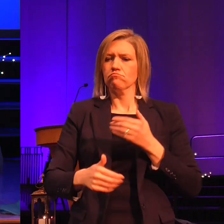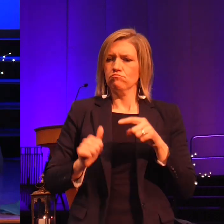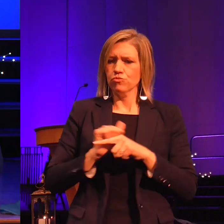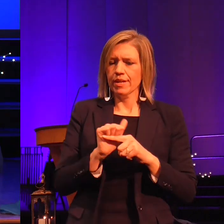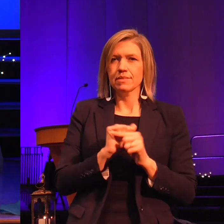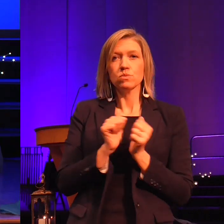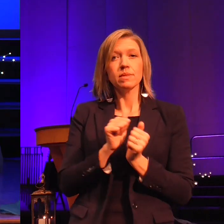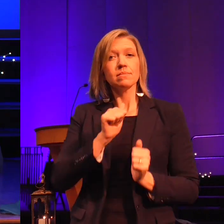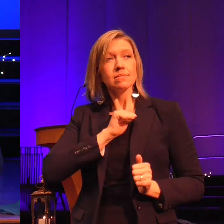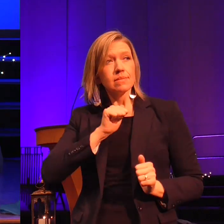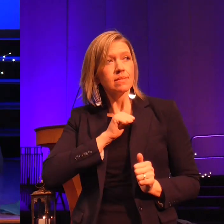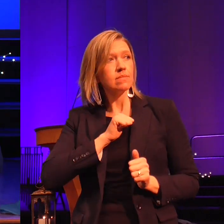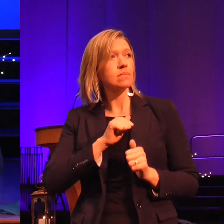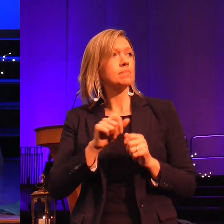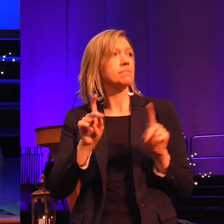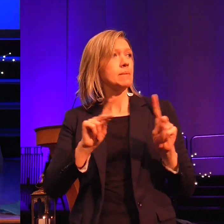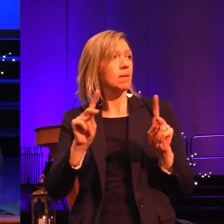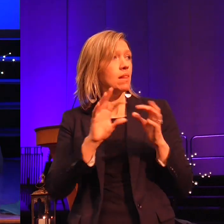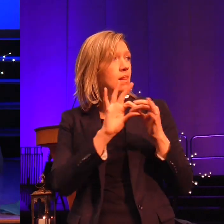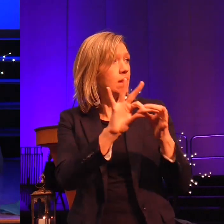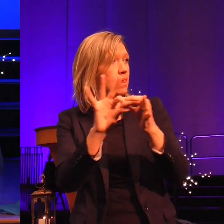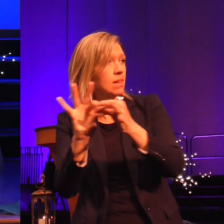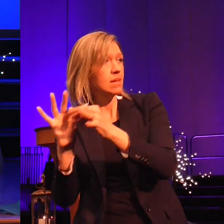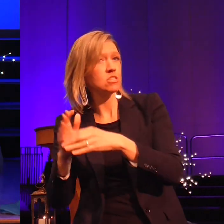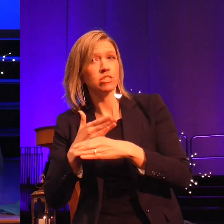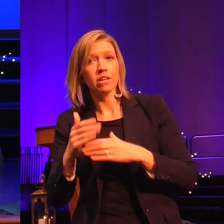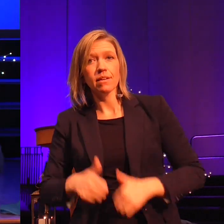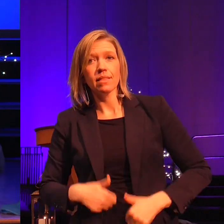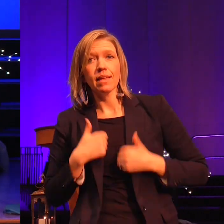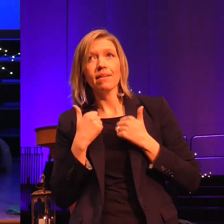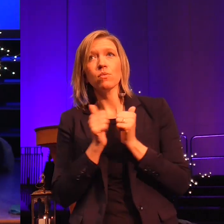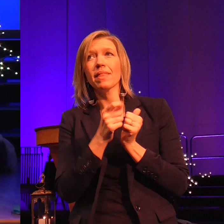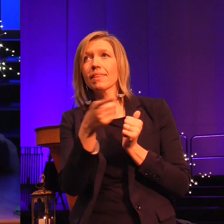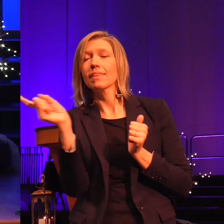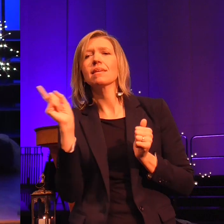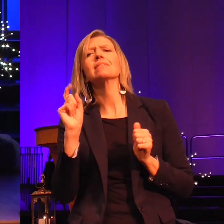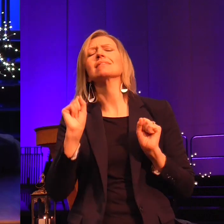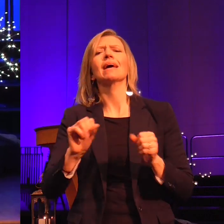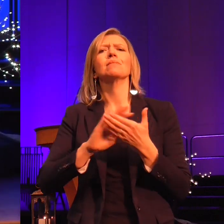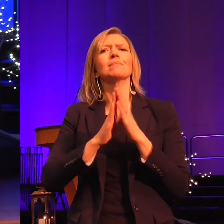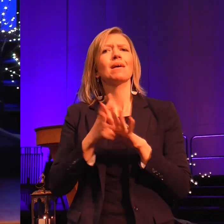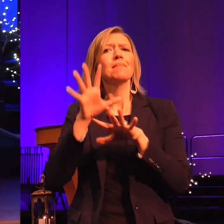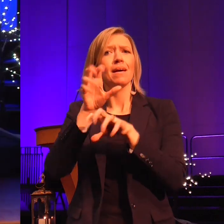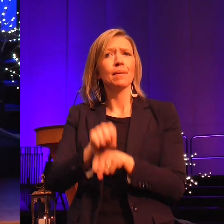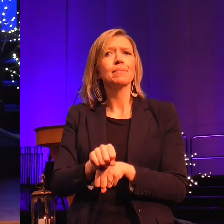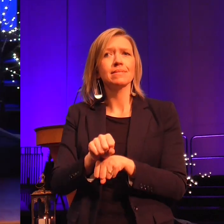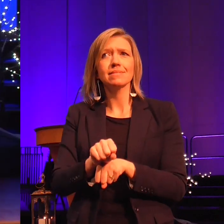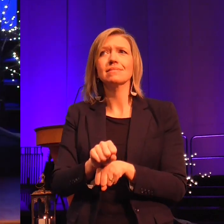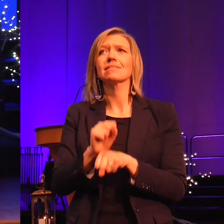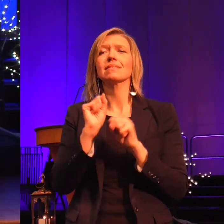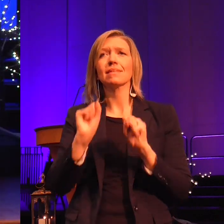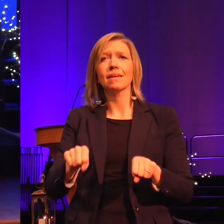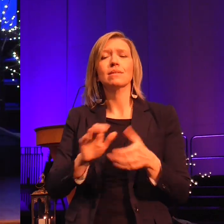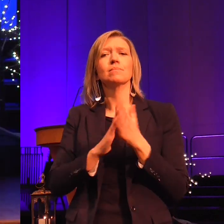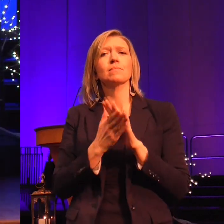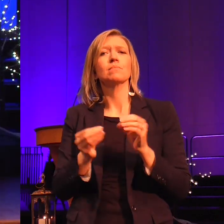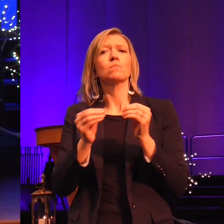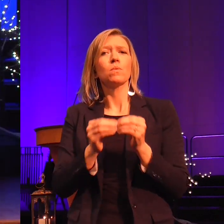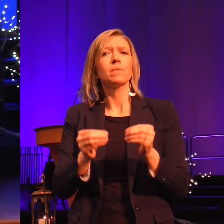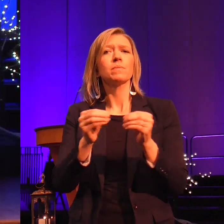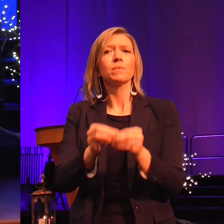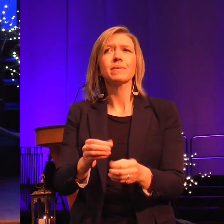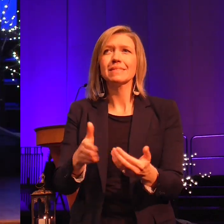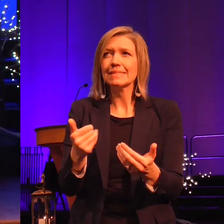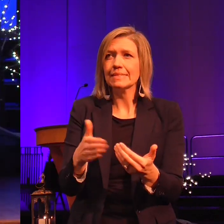and towards the people we share our life with, it starts to become a habit that can take hold of us and can be easier and easier for us to